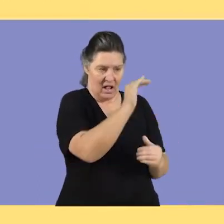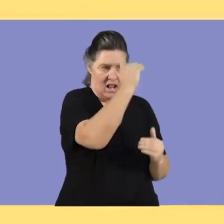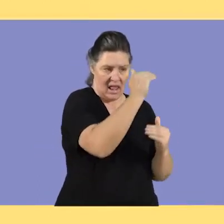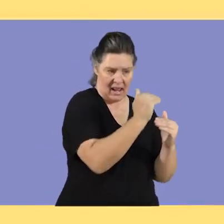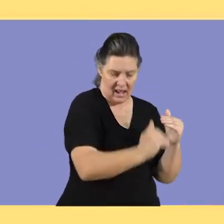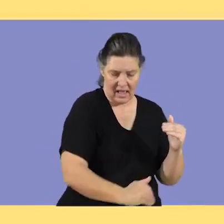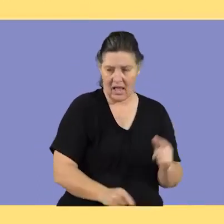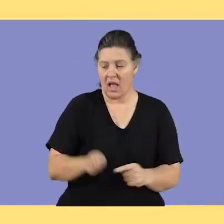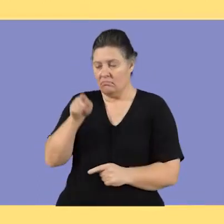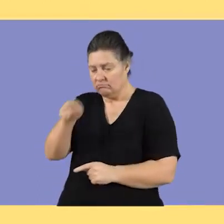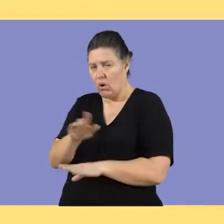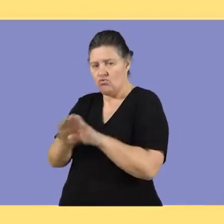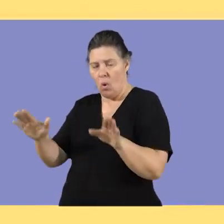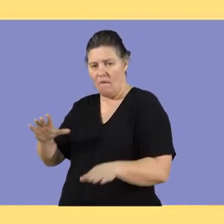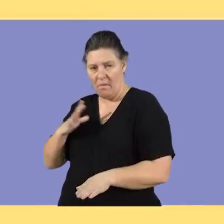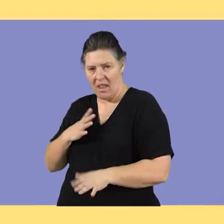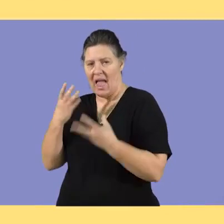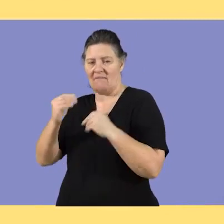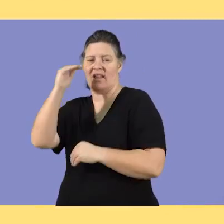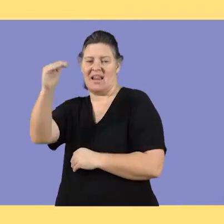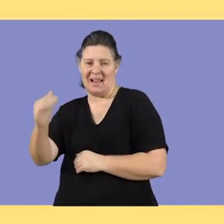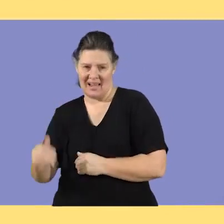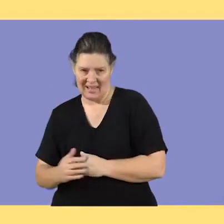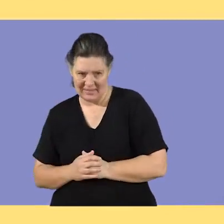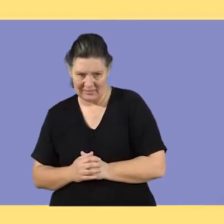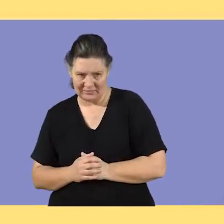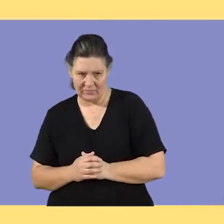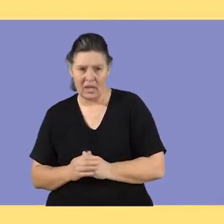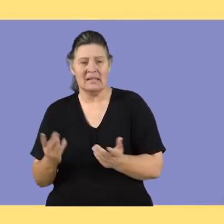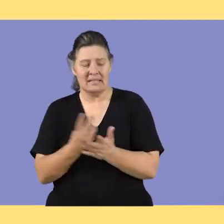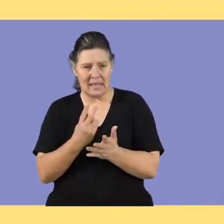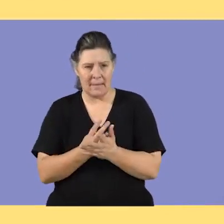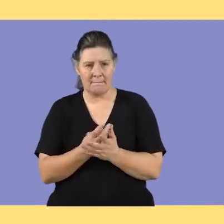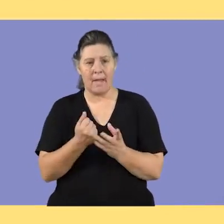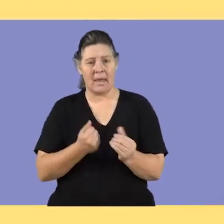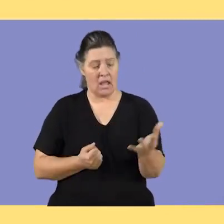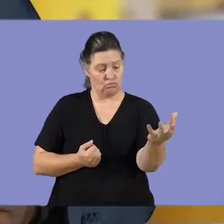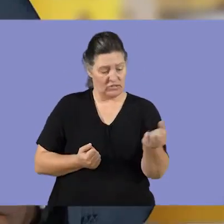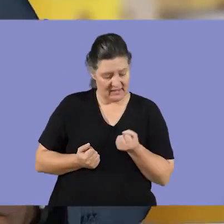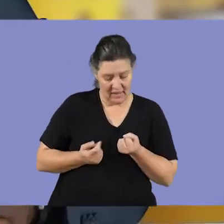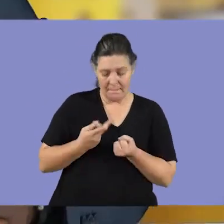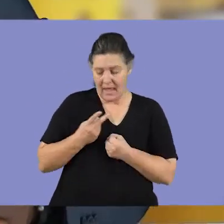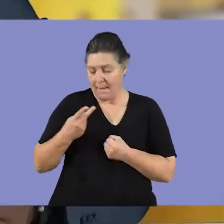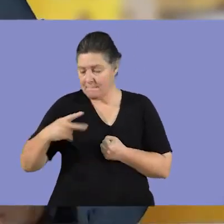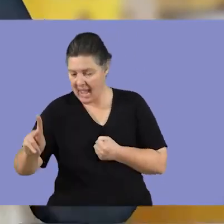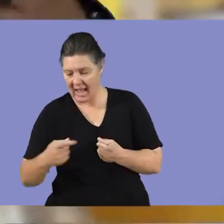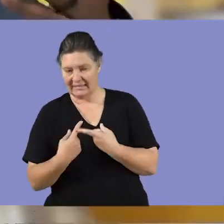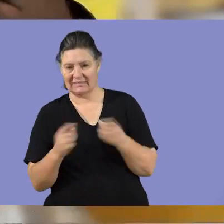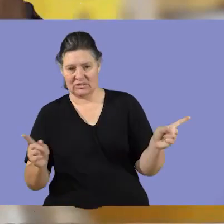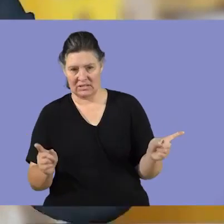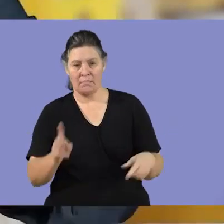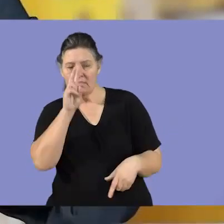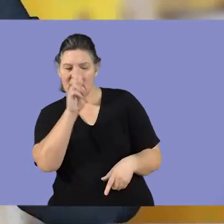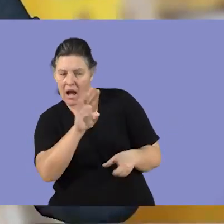is very important that challenges in identification of money received and money paid can be addressed. In other words, you should be able to see, am